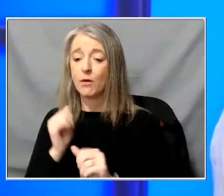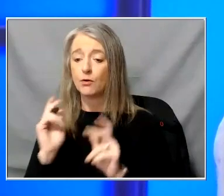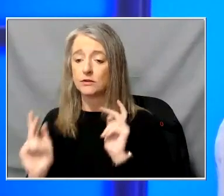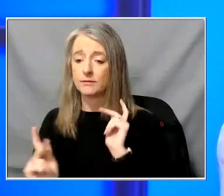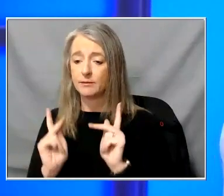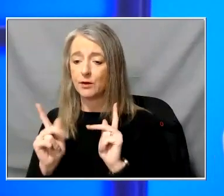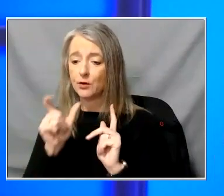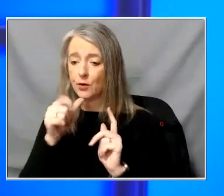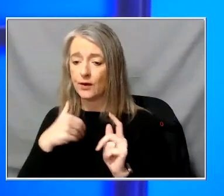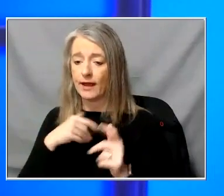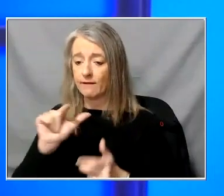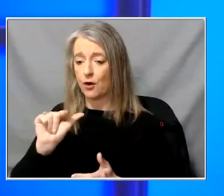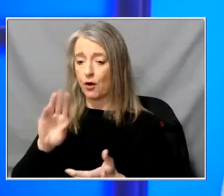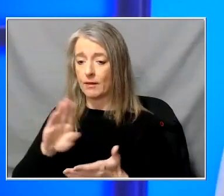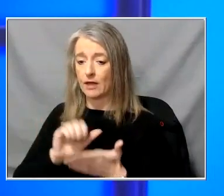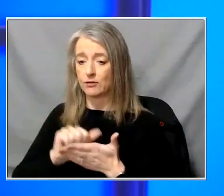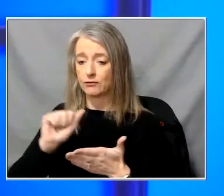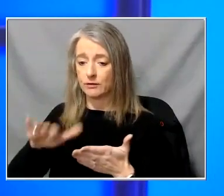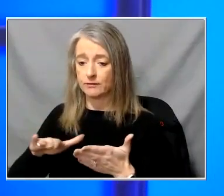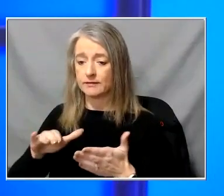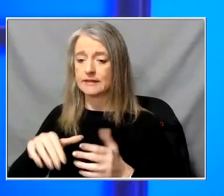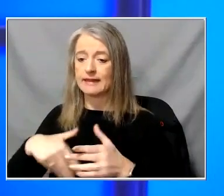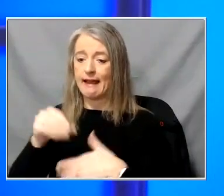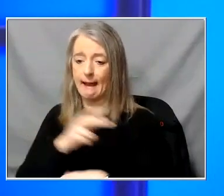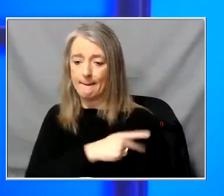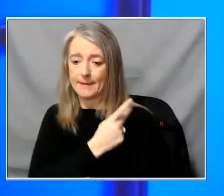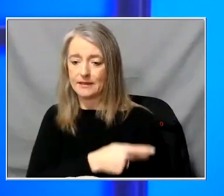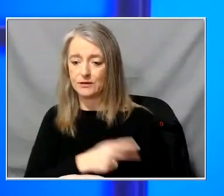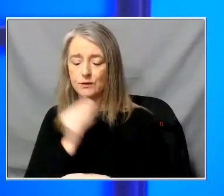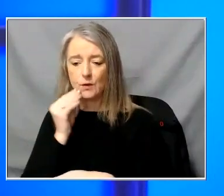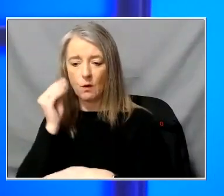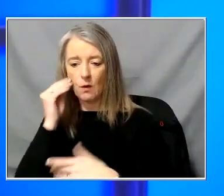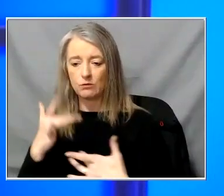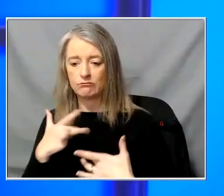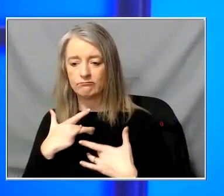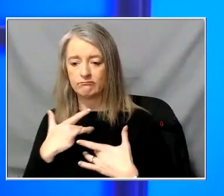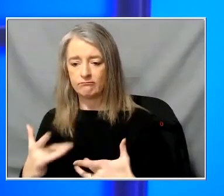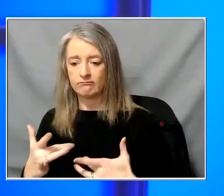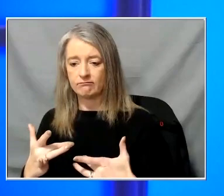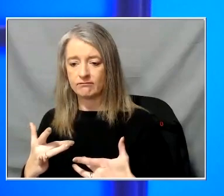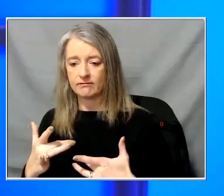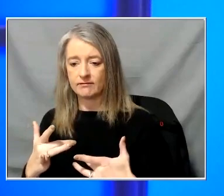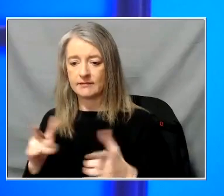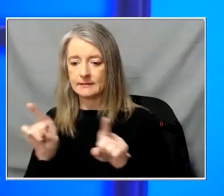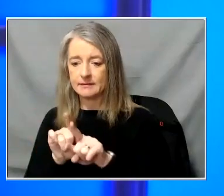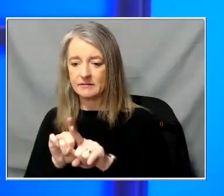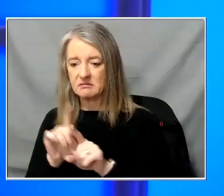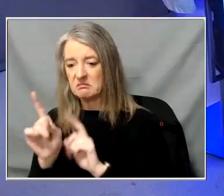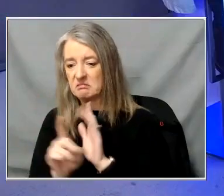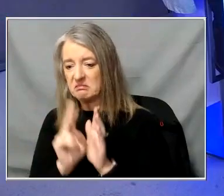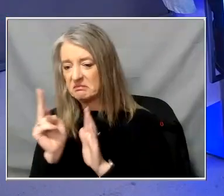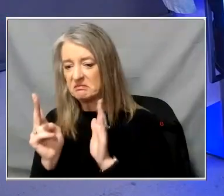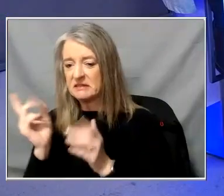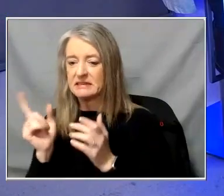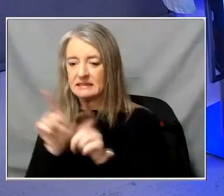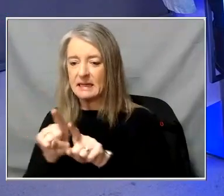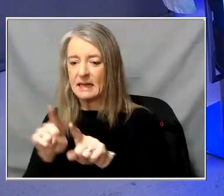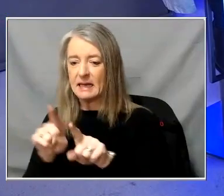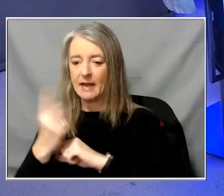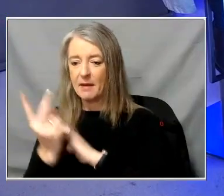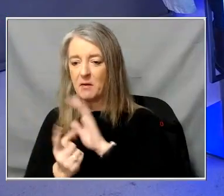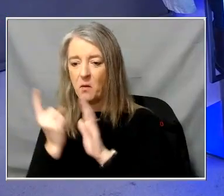have symptoms after their gallbladder's out. Usually that's indicative that there's an issue. Sometimes people can